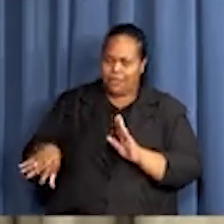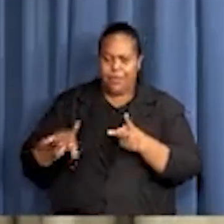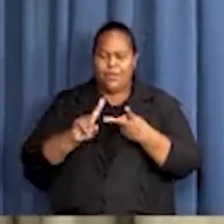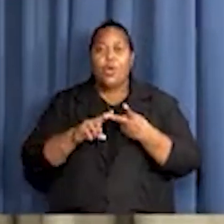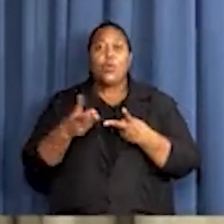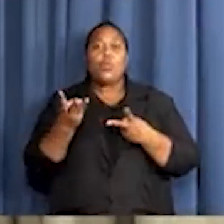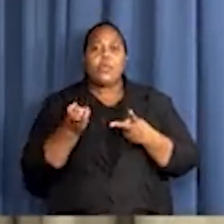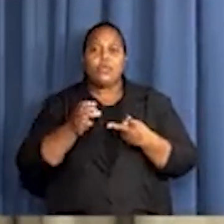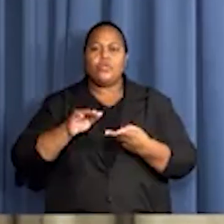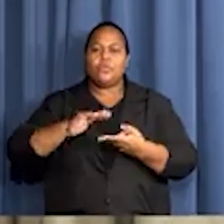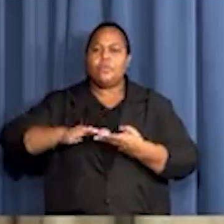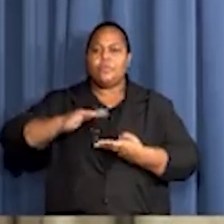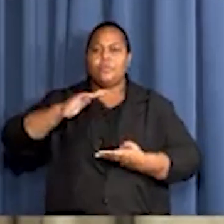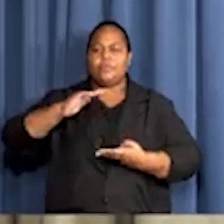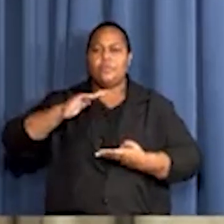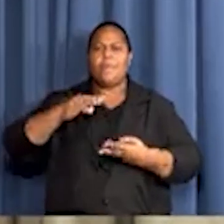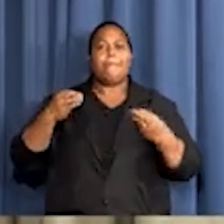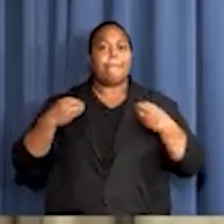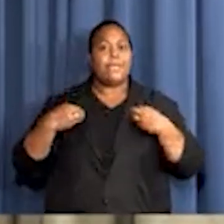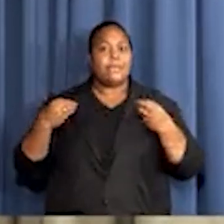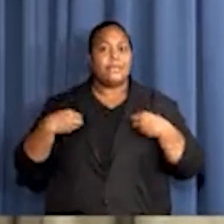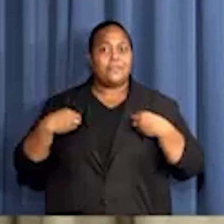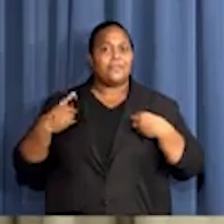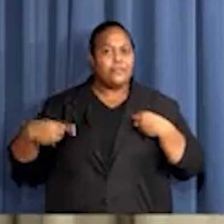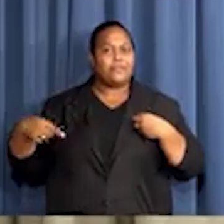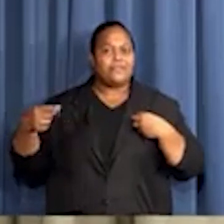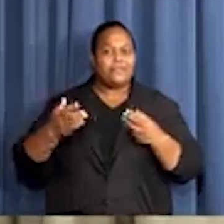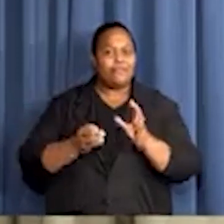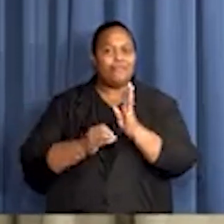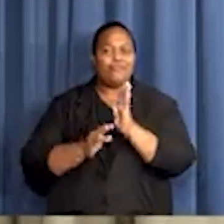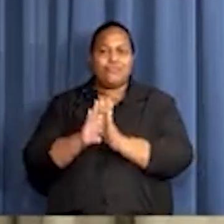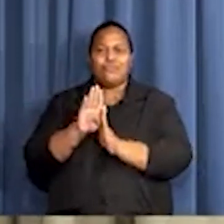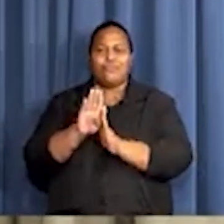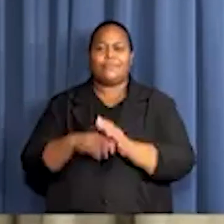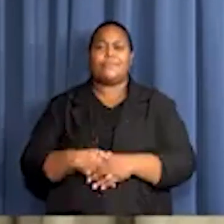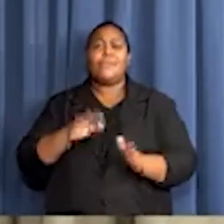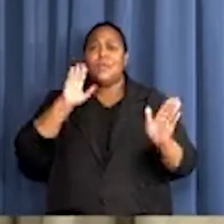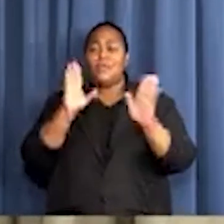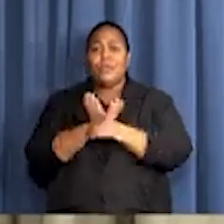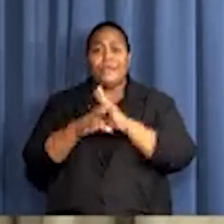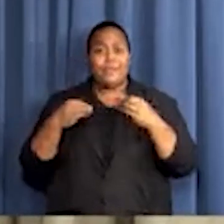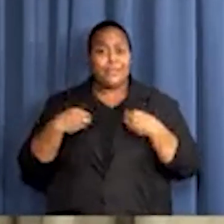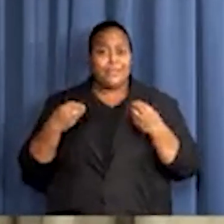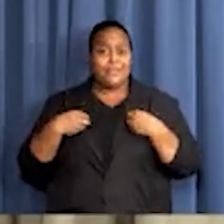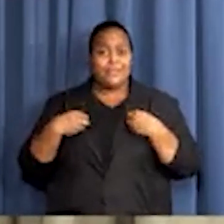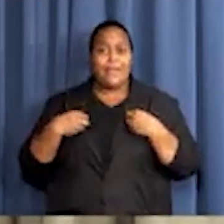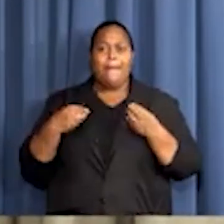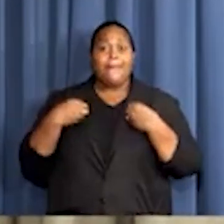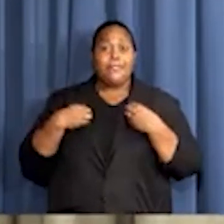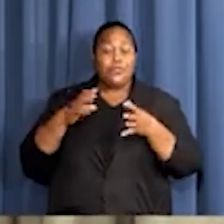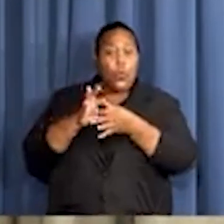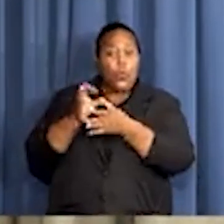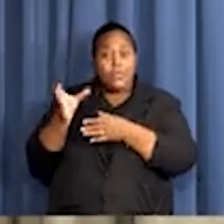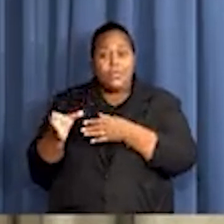wages to rise and businesses to flourish. It is private businesses and business owners